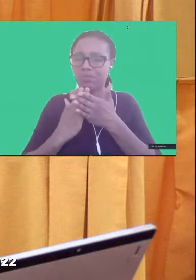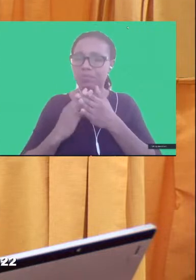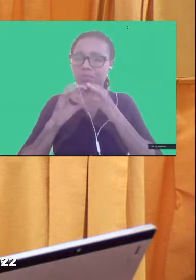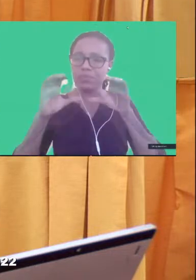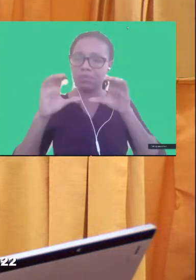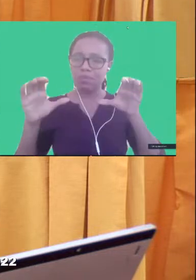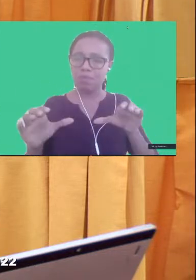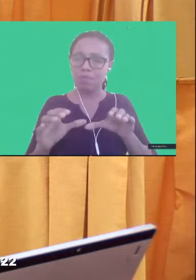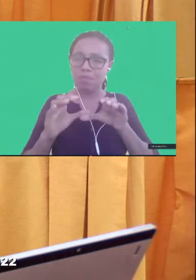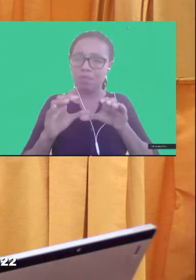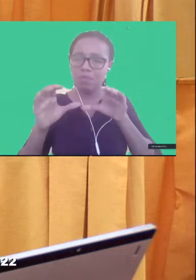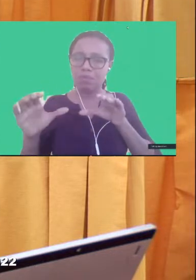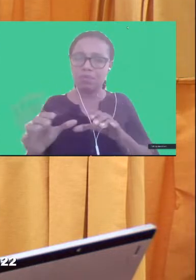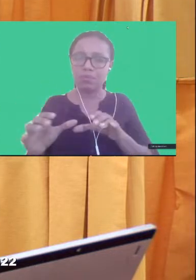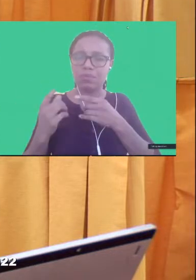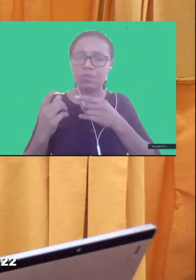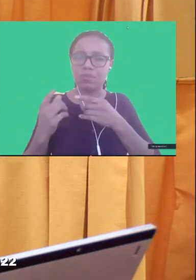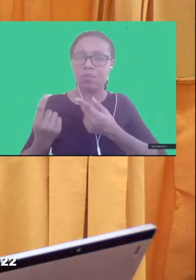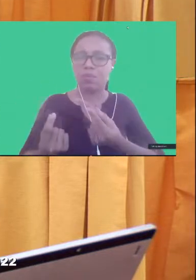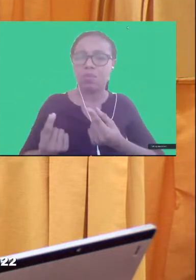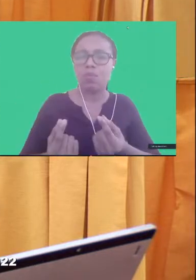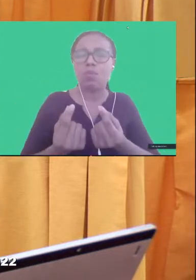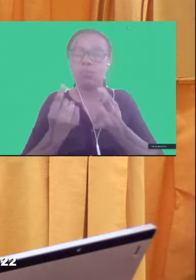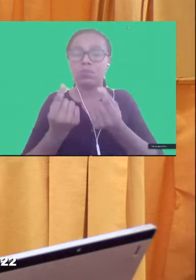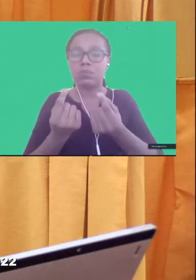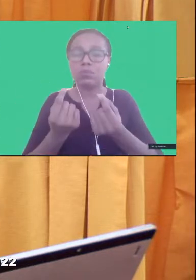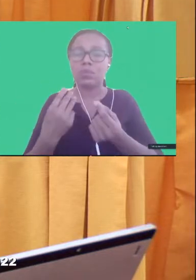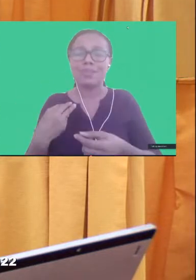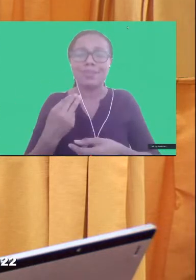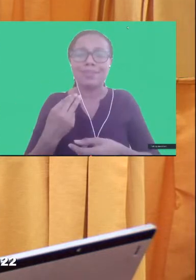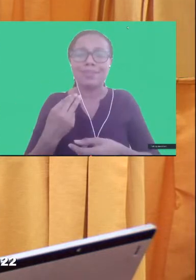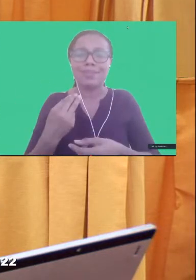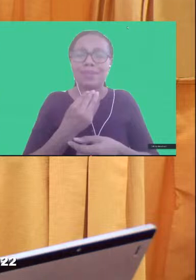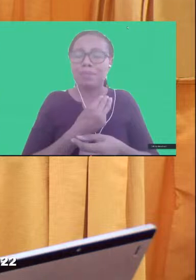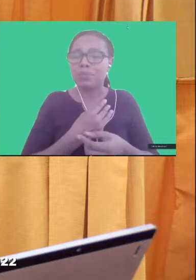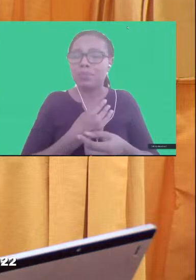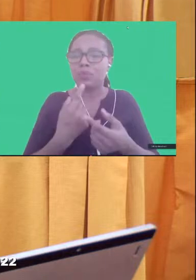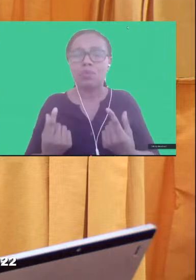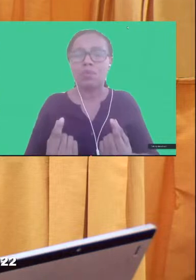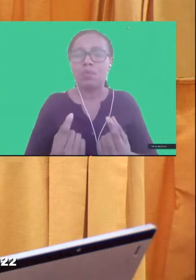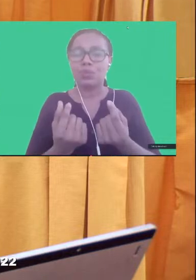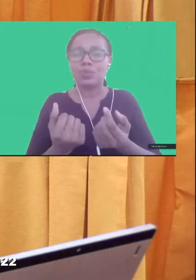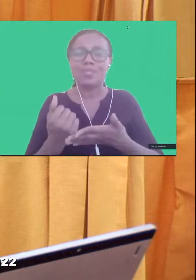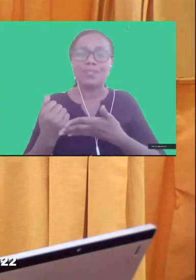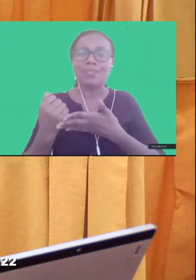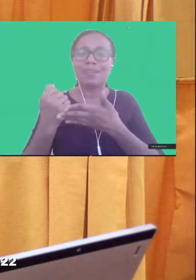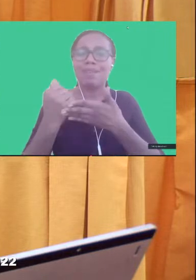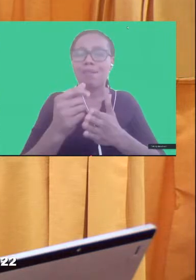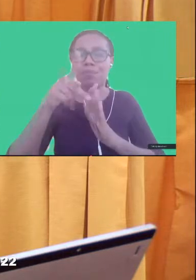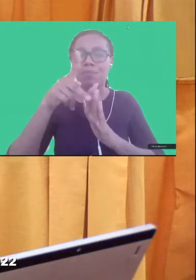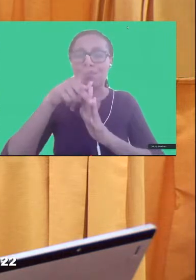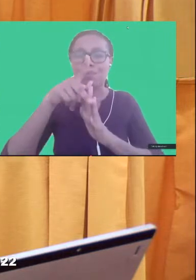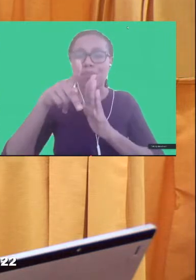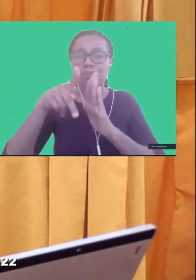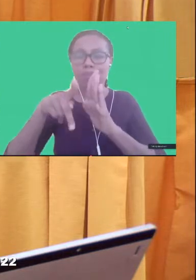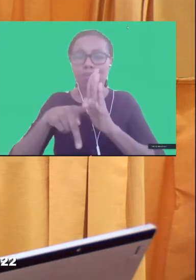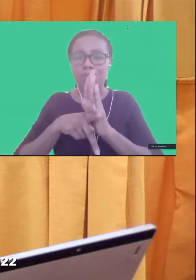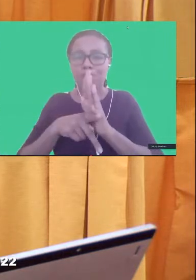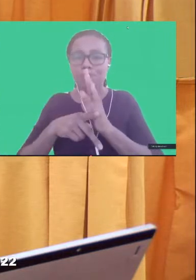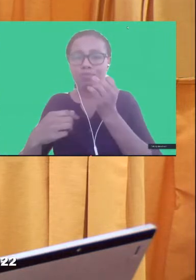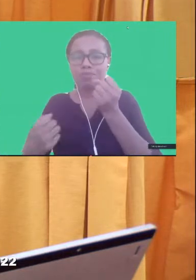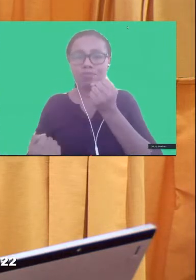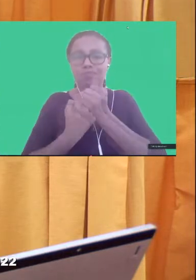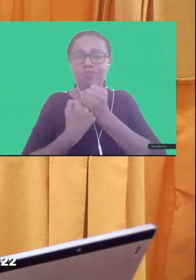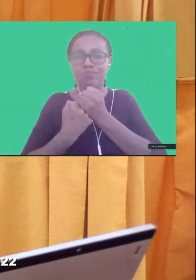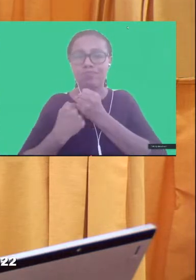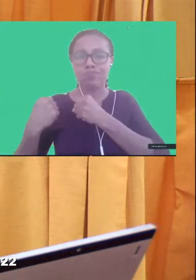that foundation to make sure that our policy was back, had a good footing.